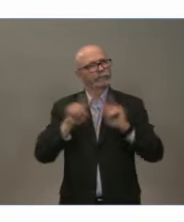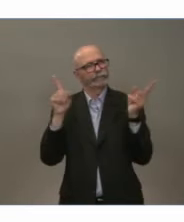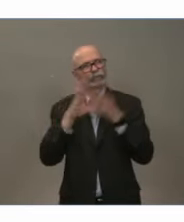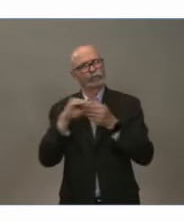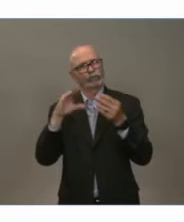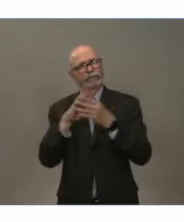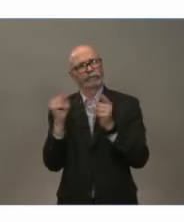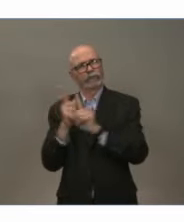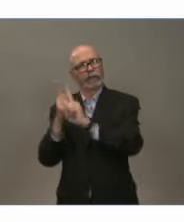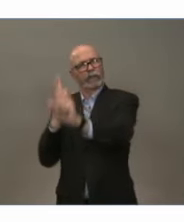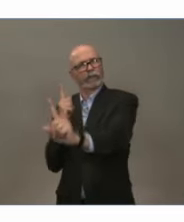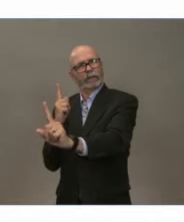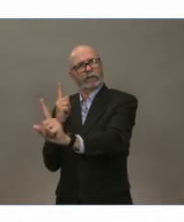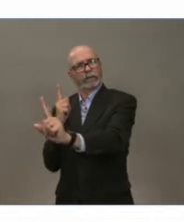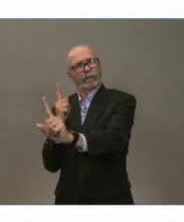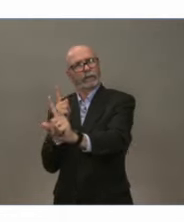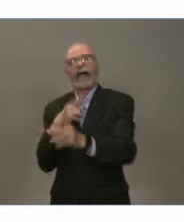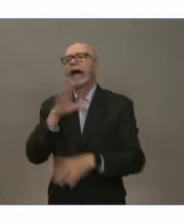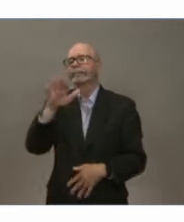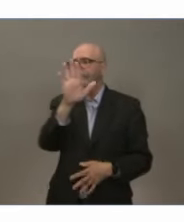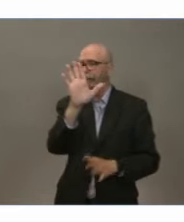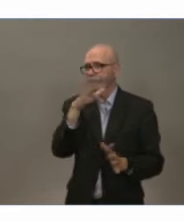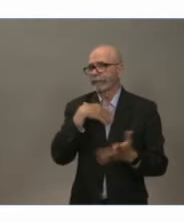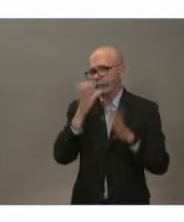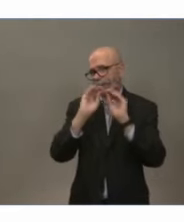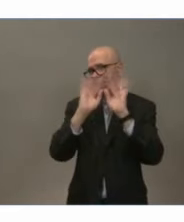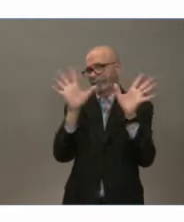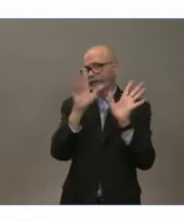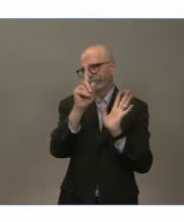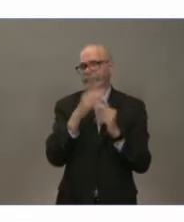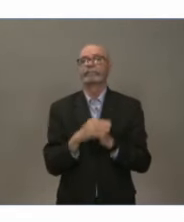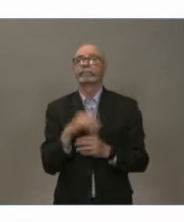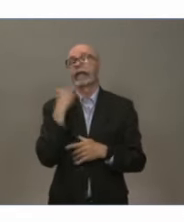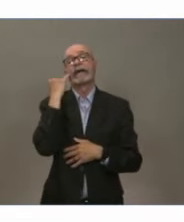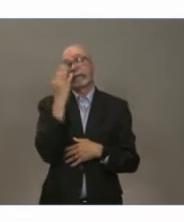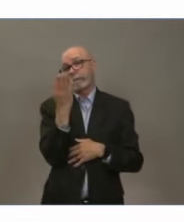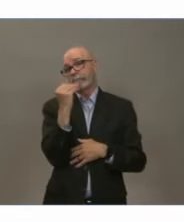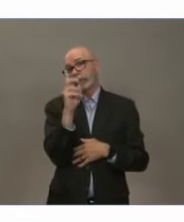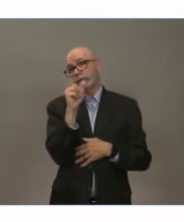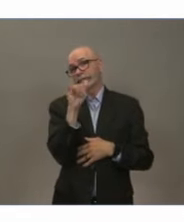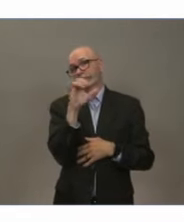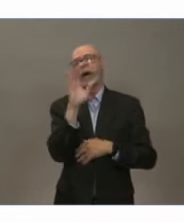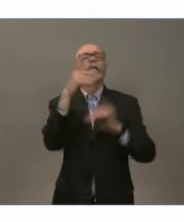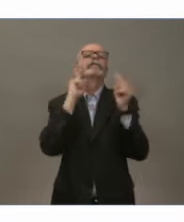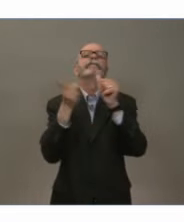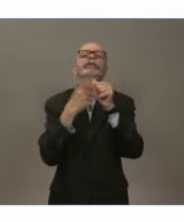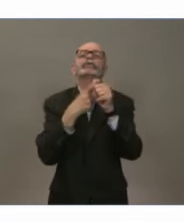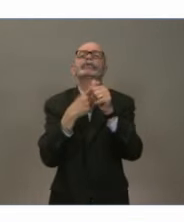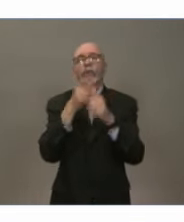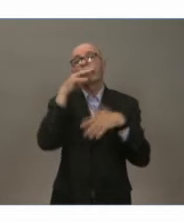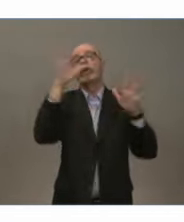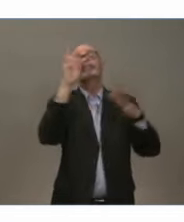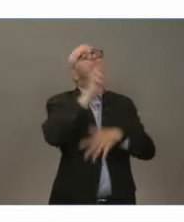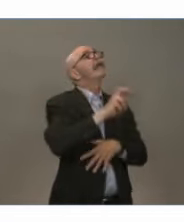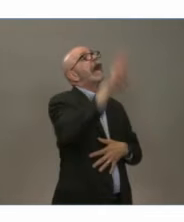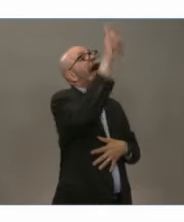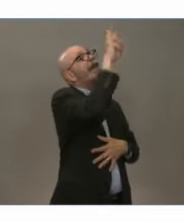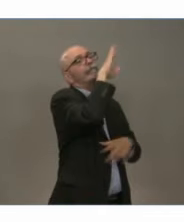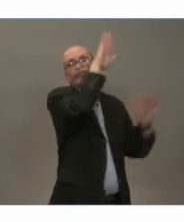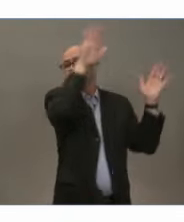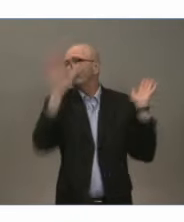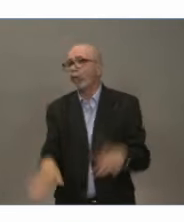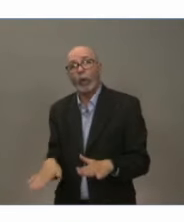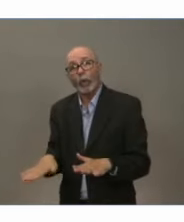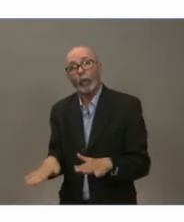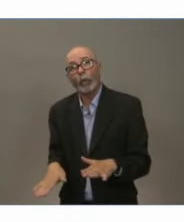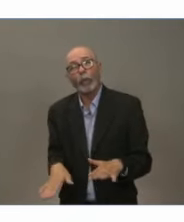14 days, and there's two reasons that way: somebody who a returning traveler still, or somebody who's identified as a